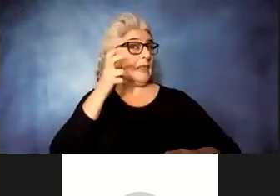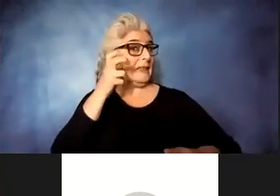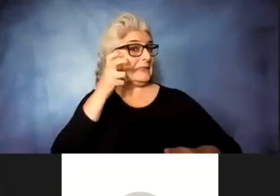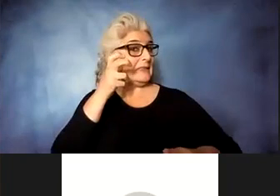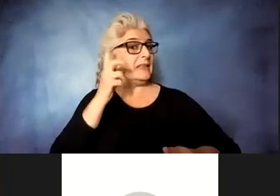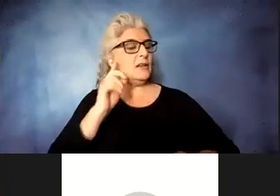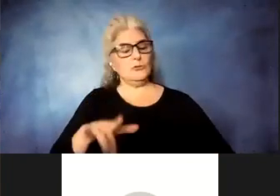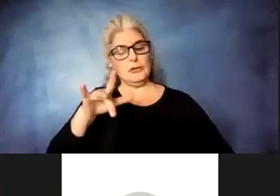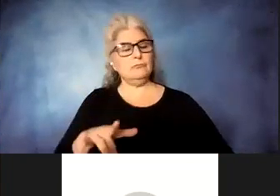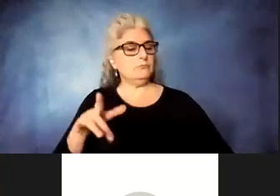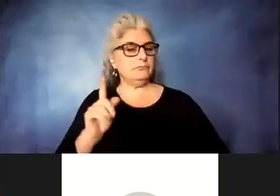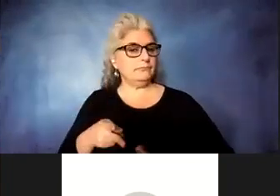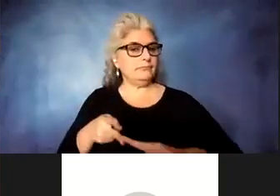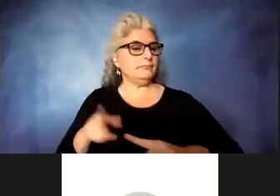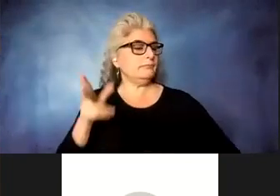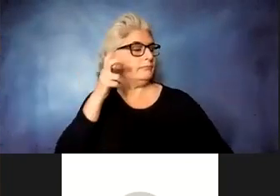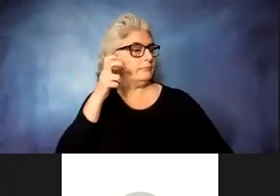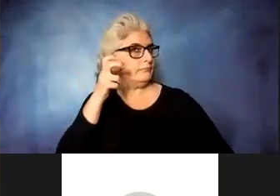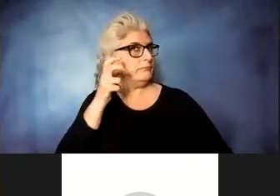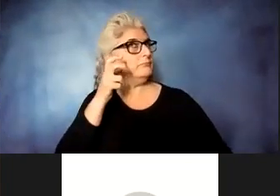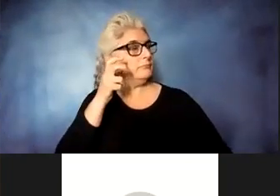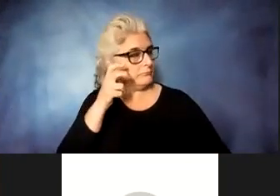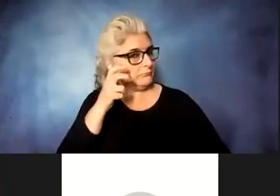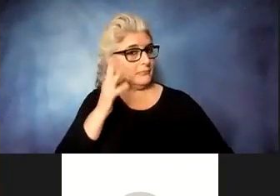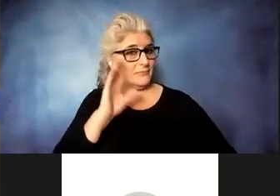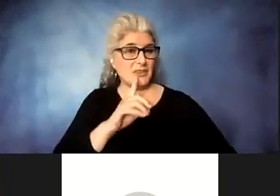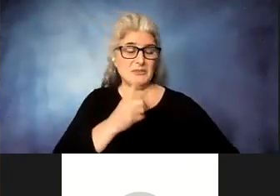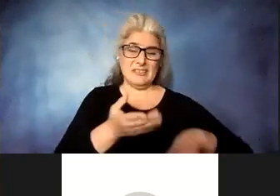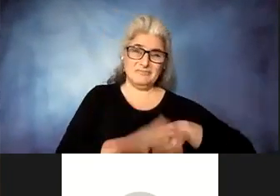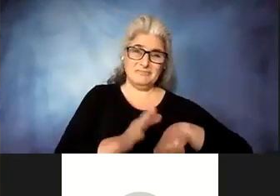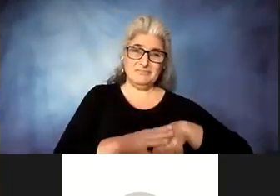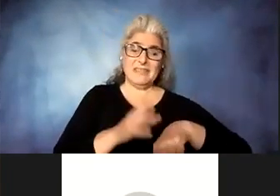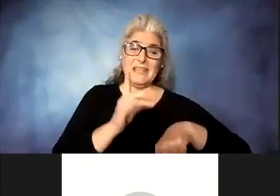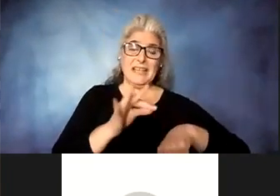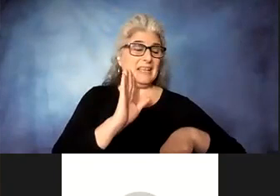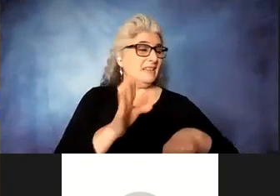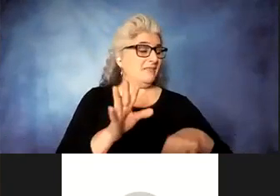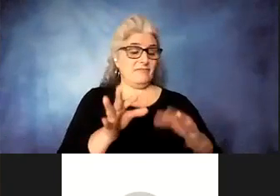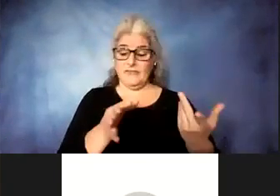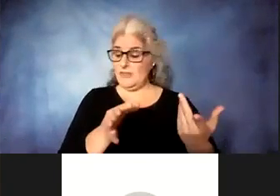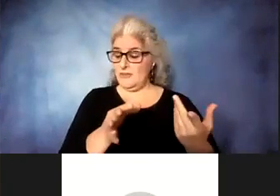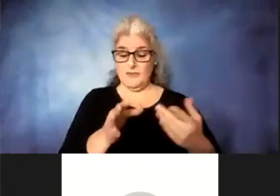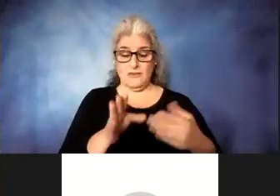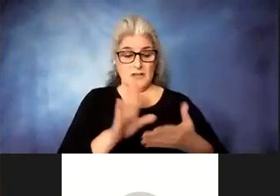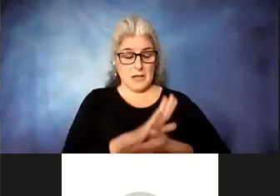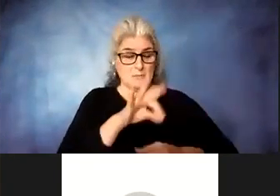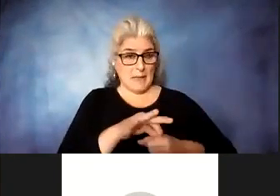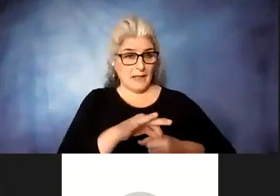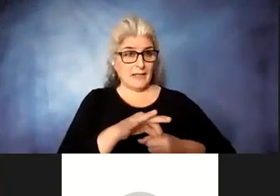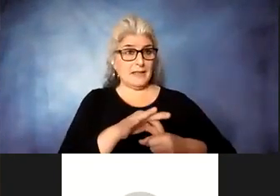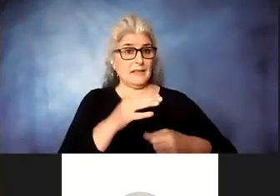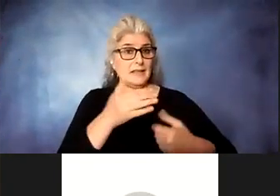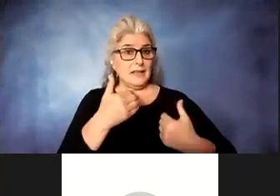ballot is not in Bengali, it's not going to appear in Bengali on the AutoMark. But if your ballot is